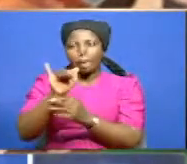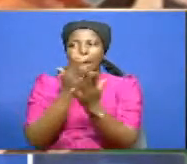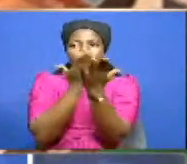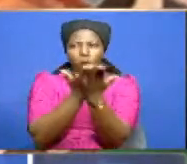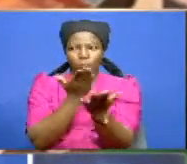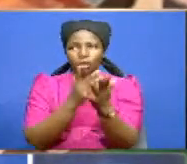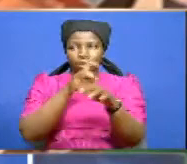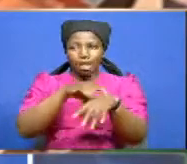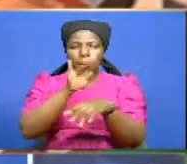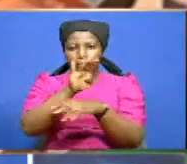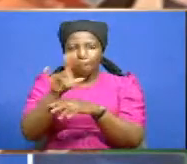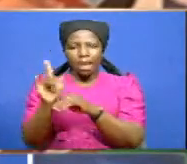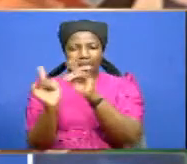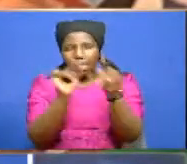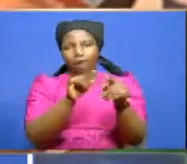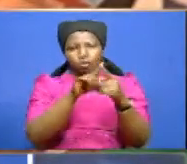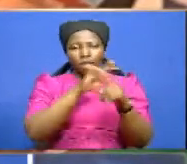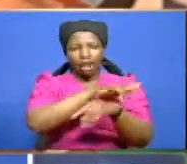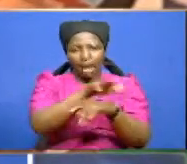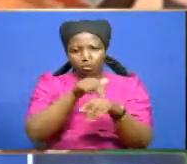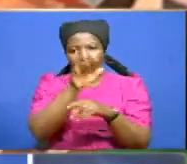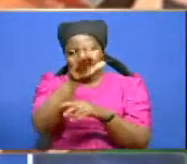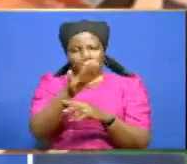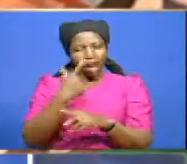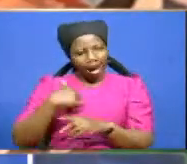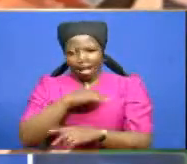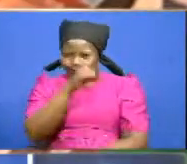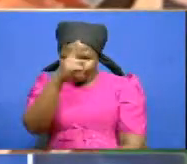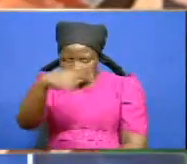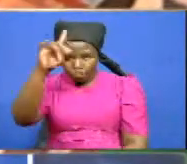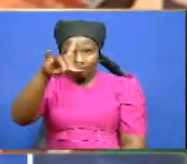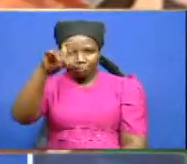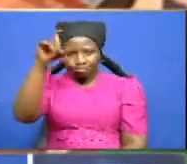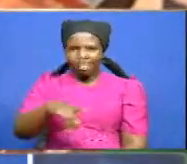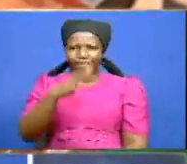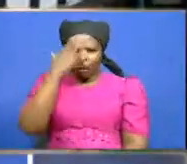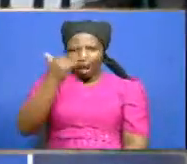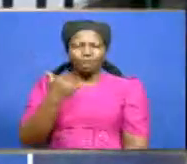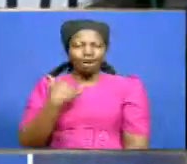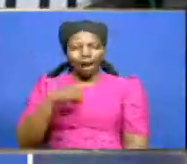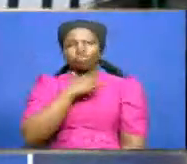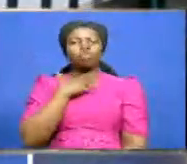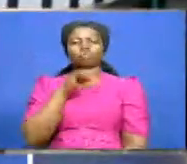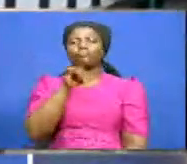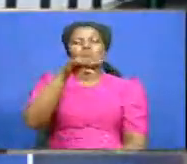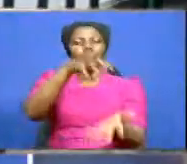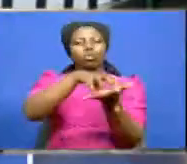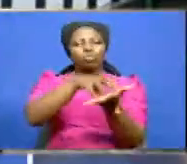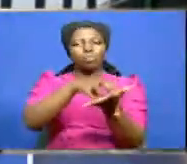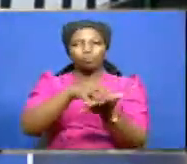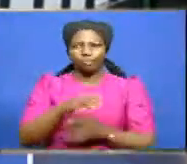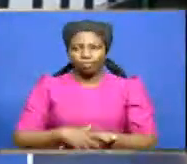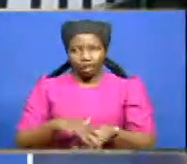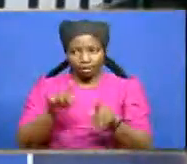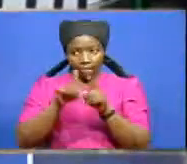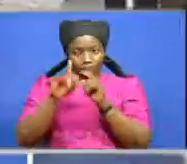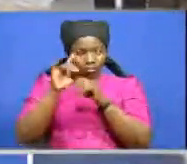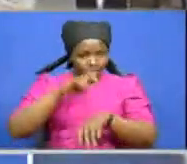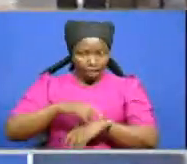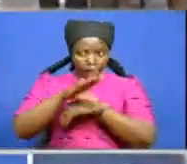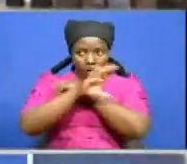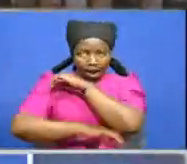when the bill comes to the National Assembly, tutaipitisha kwa sababu tunataka hizo viti. And as the country still grappled